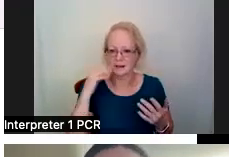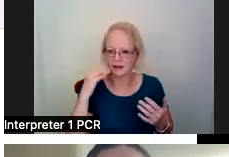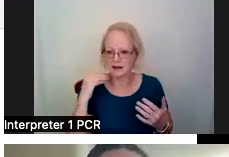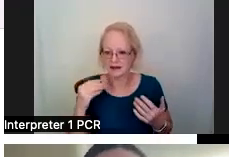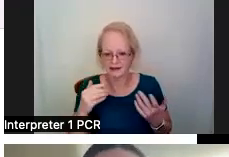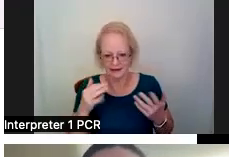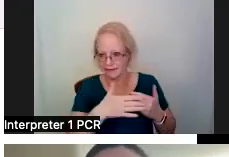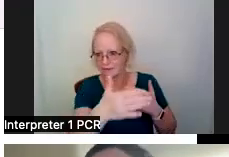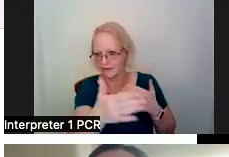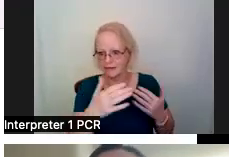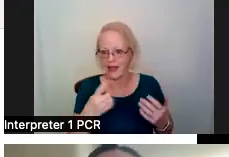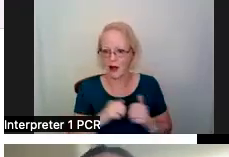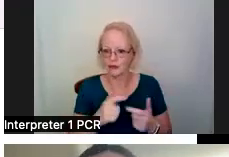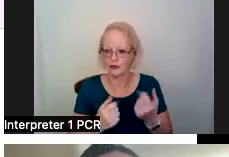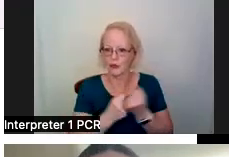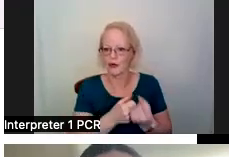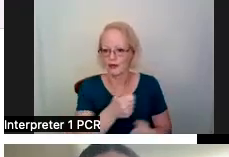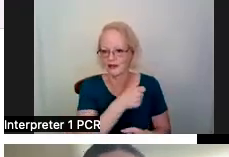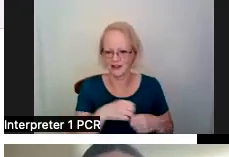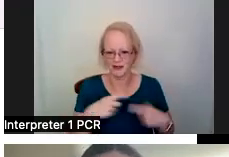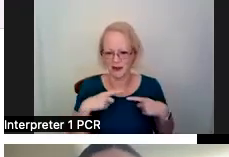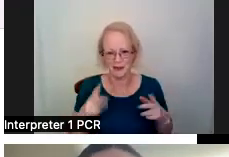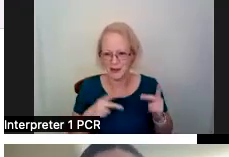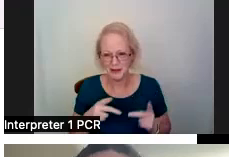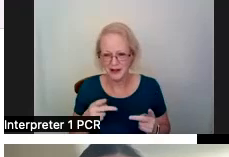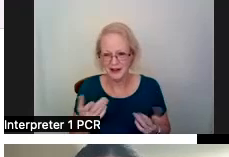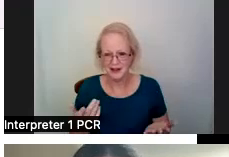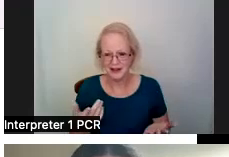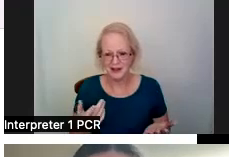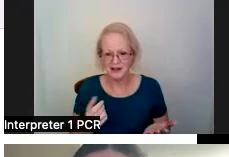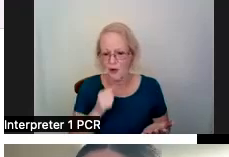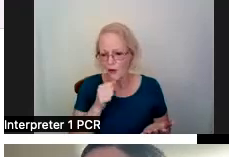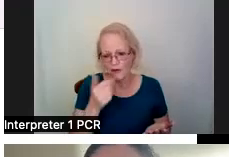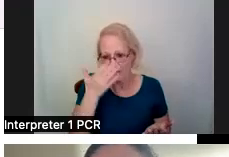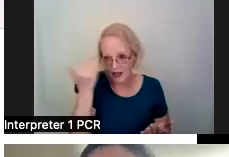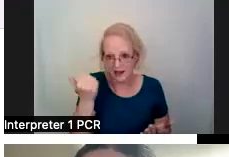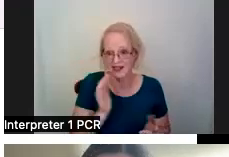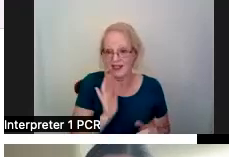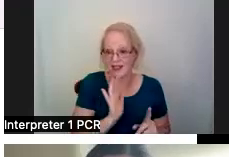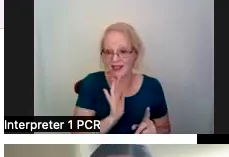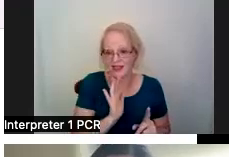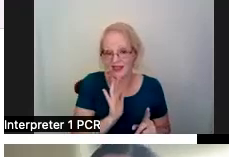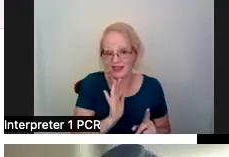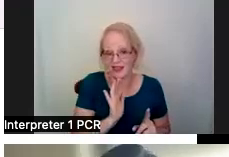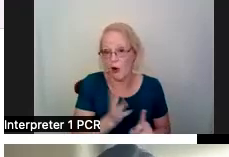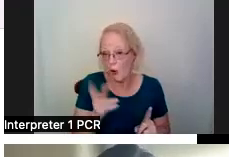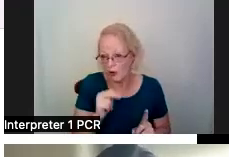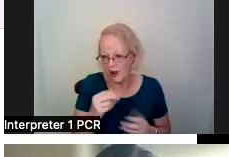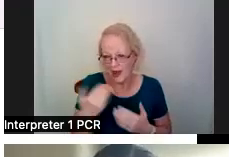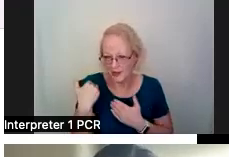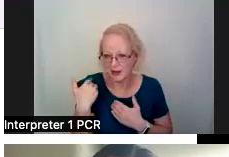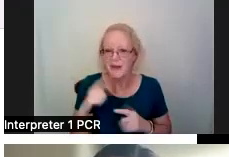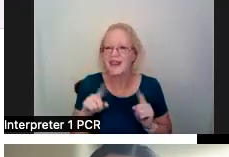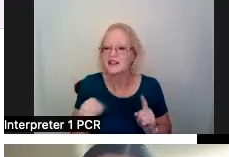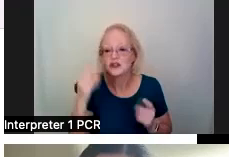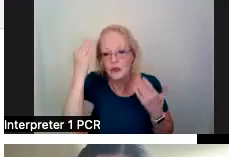them in retirement? People do not project their own liabilities. They don't know how much retirement income